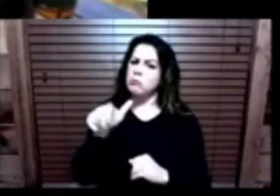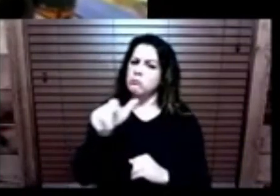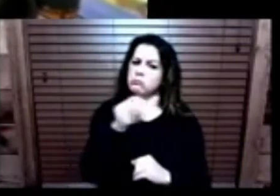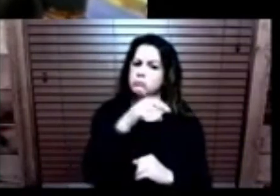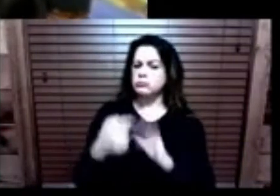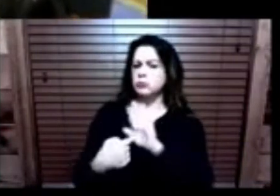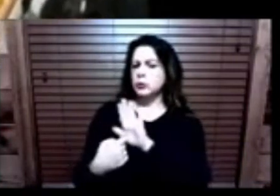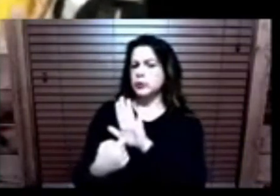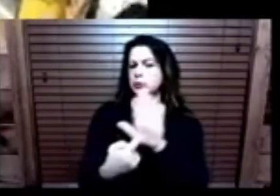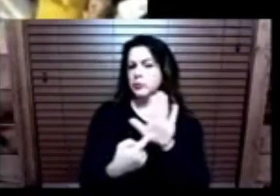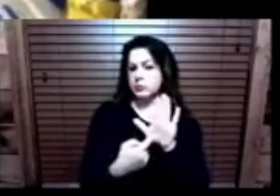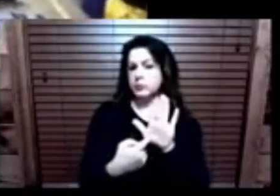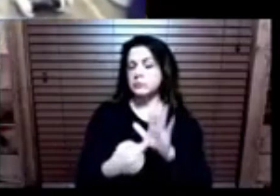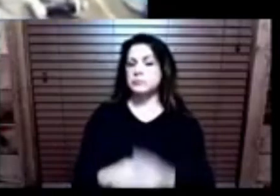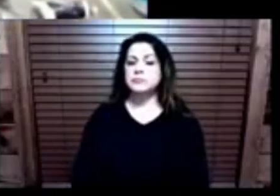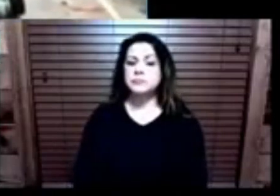Okay.